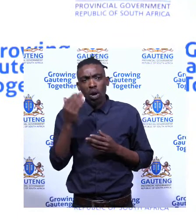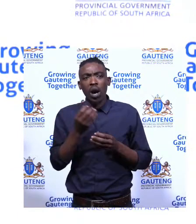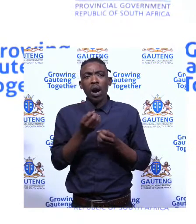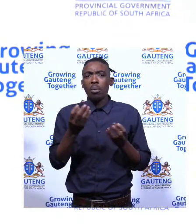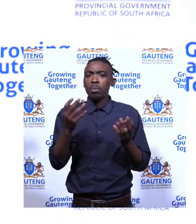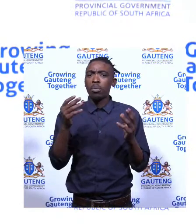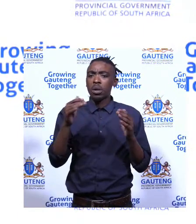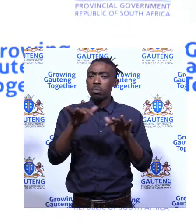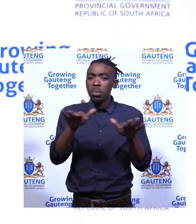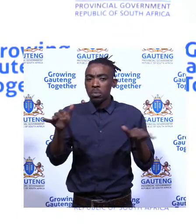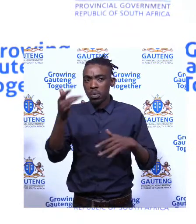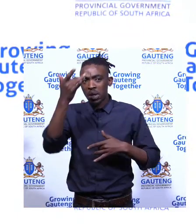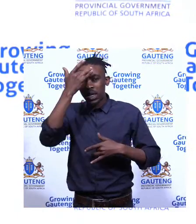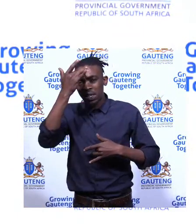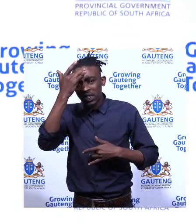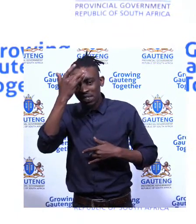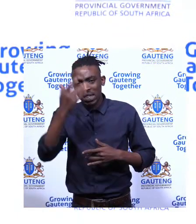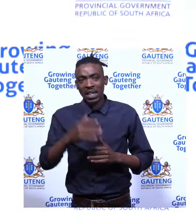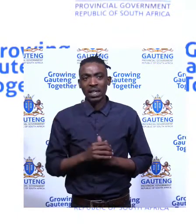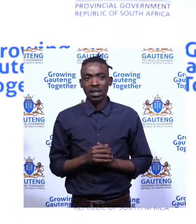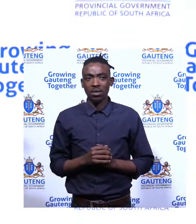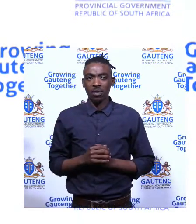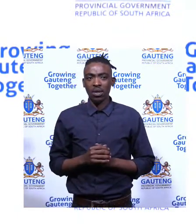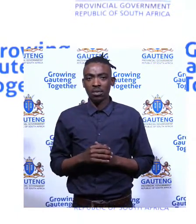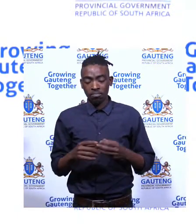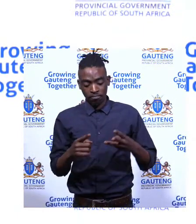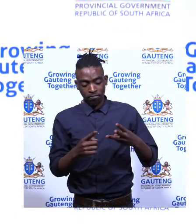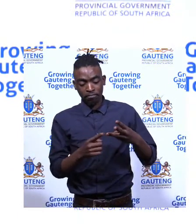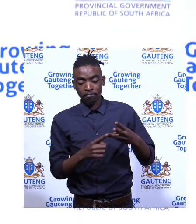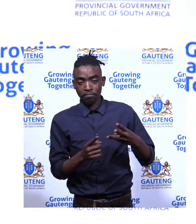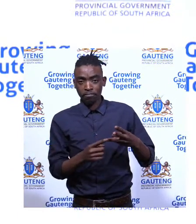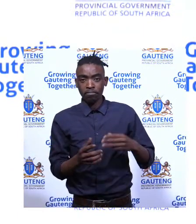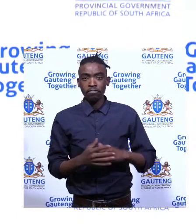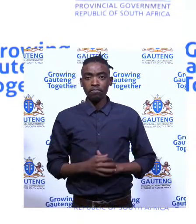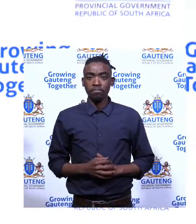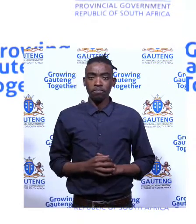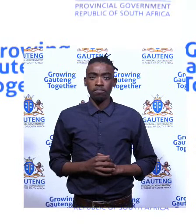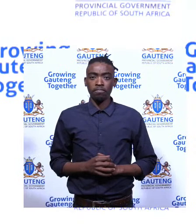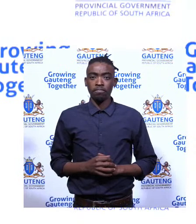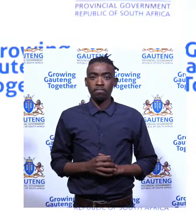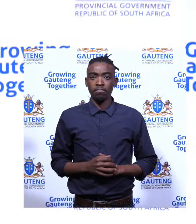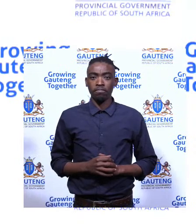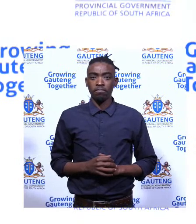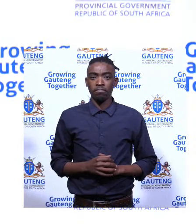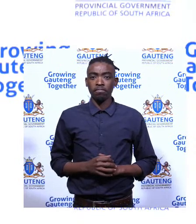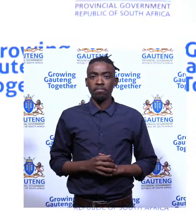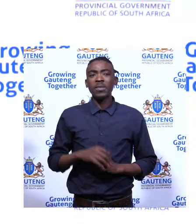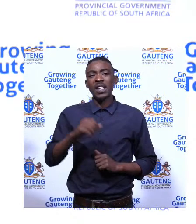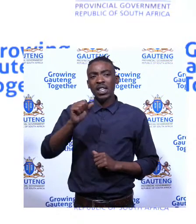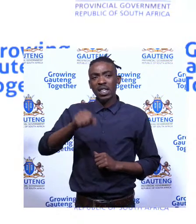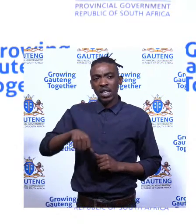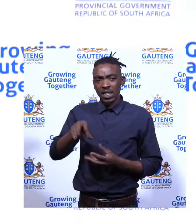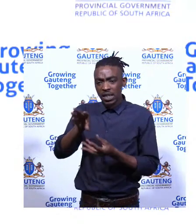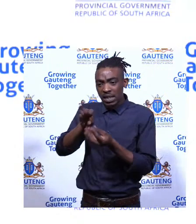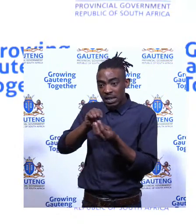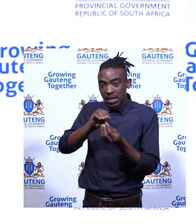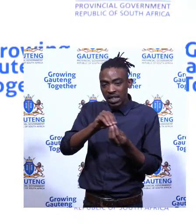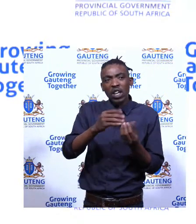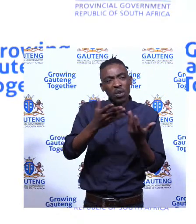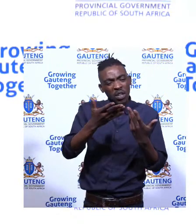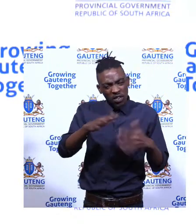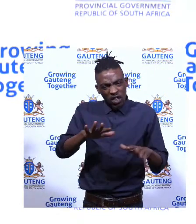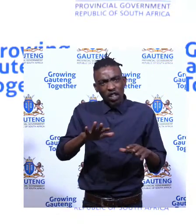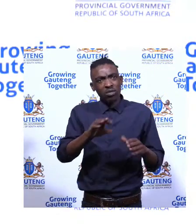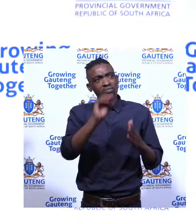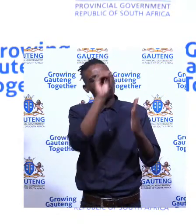this presentation is going to explore. And the third thing I want to really say is the fact that I know we've seen models. Models are available at a